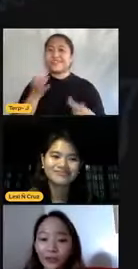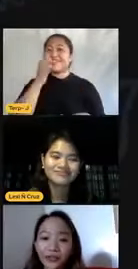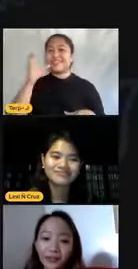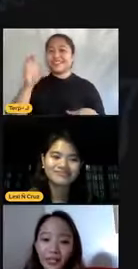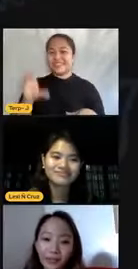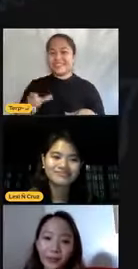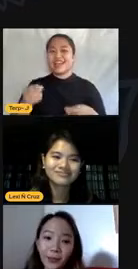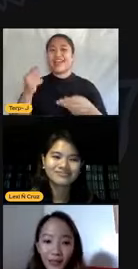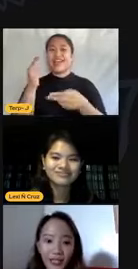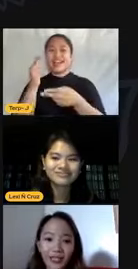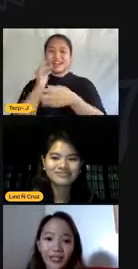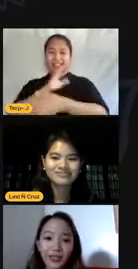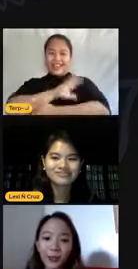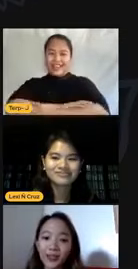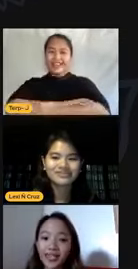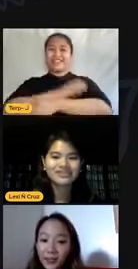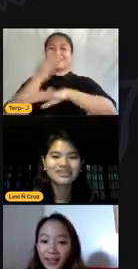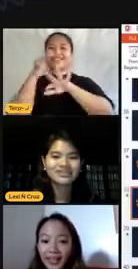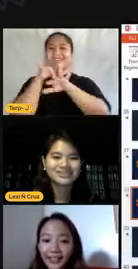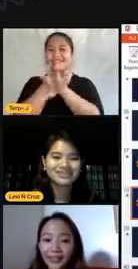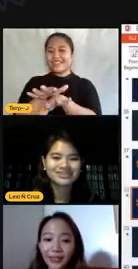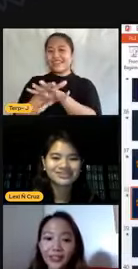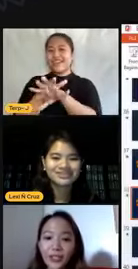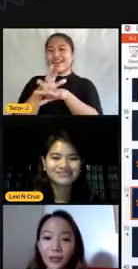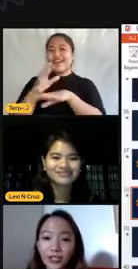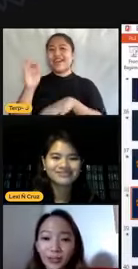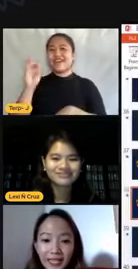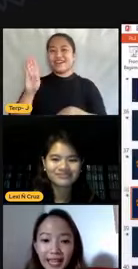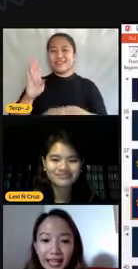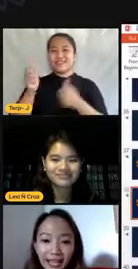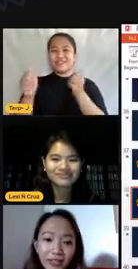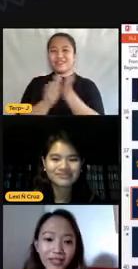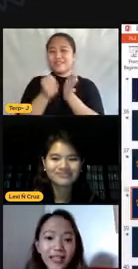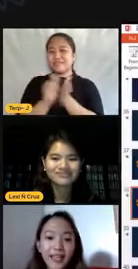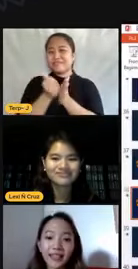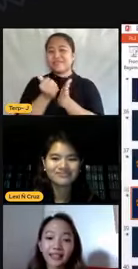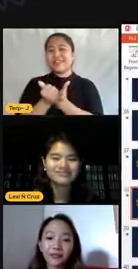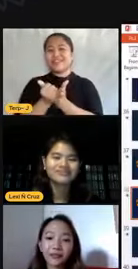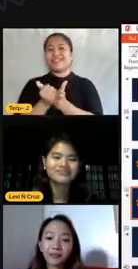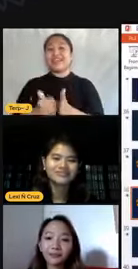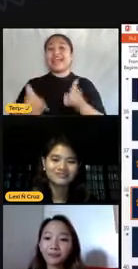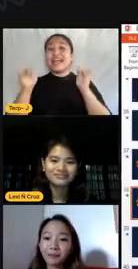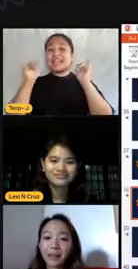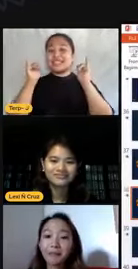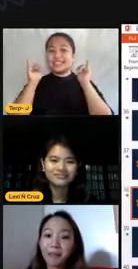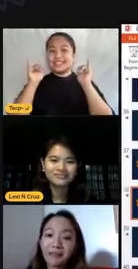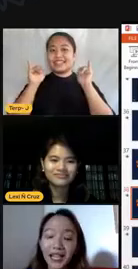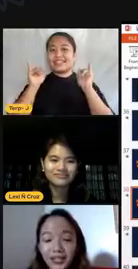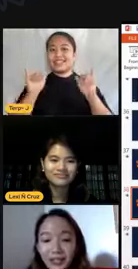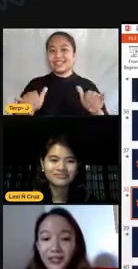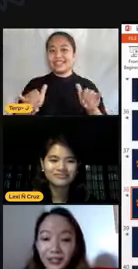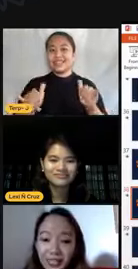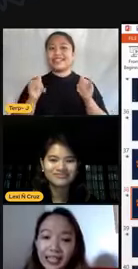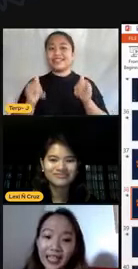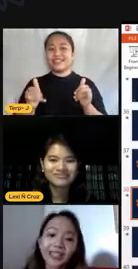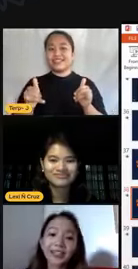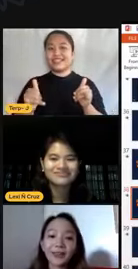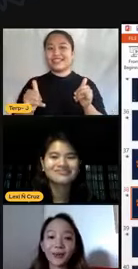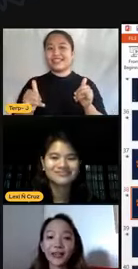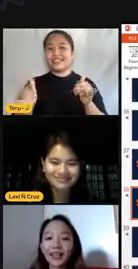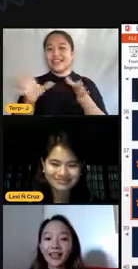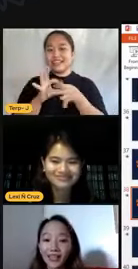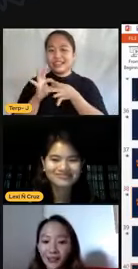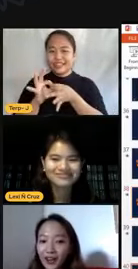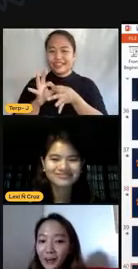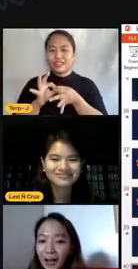in Inclusion Facebook page. So stay connected to their social media accounts that may flash on your screen later.